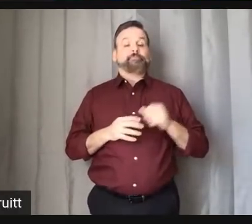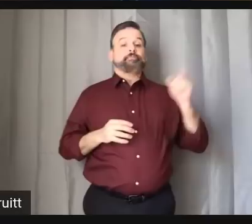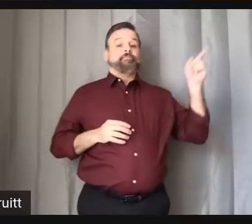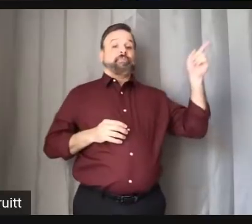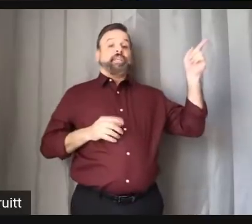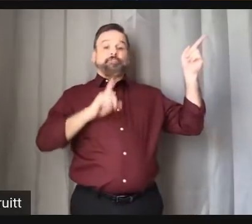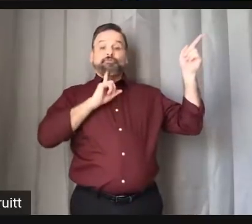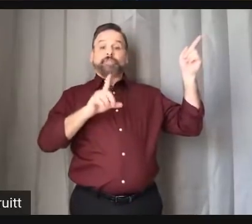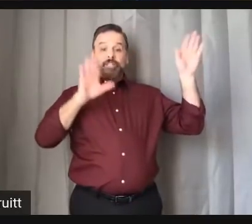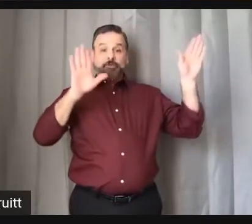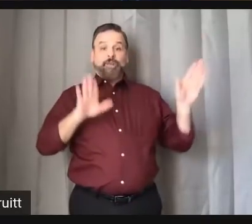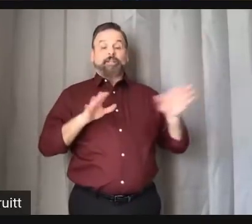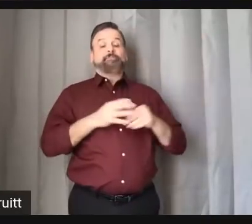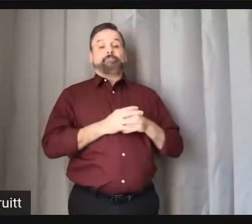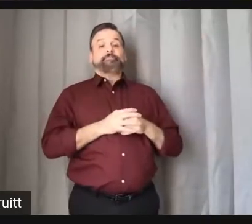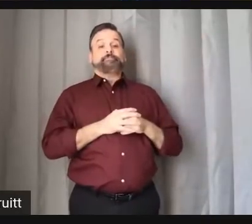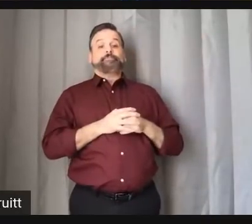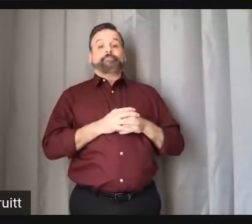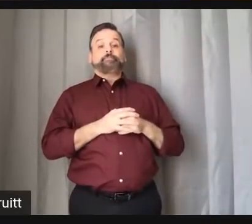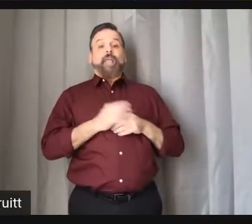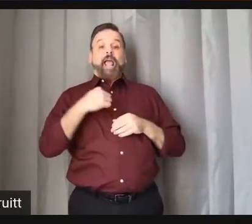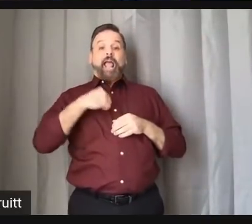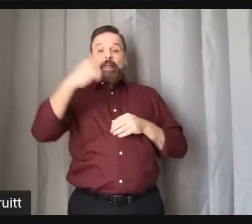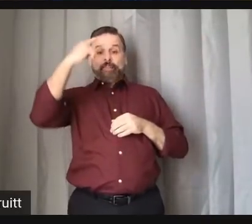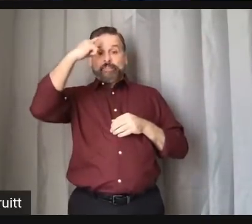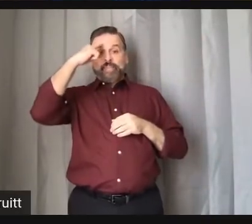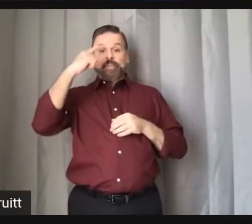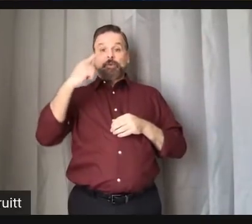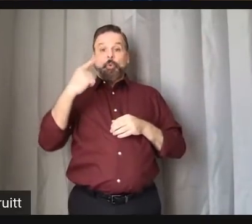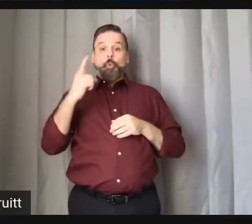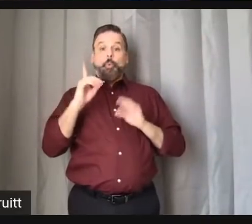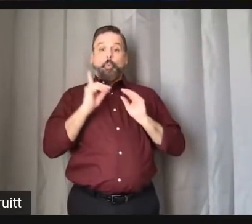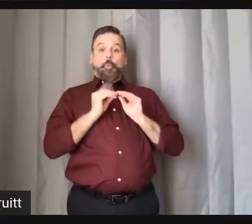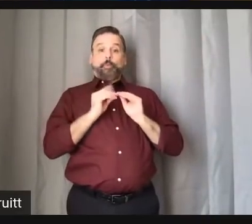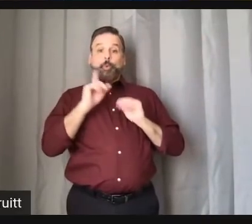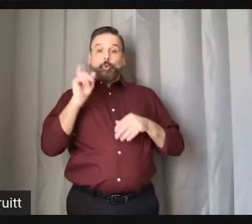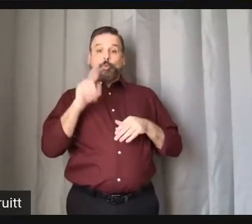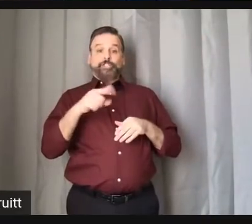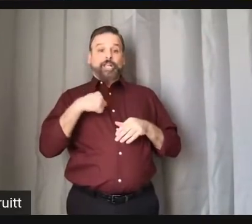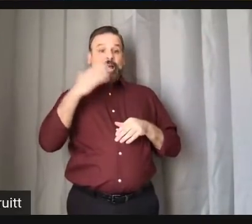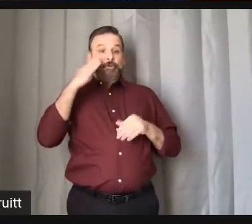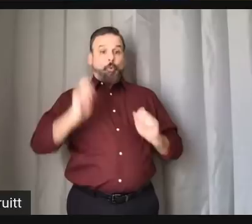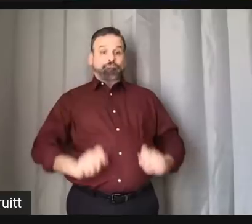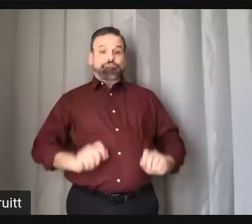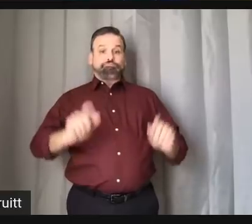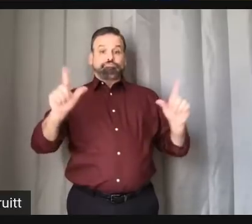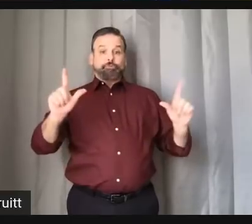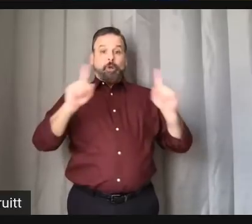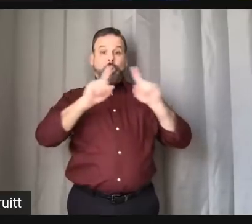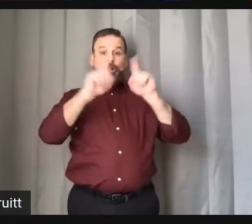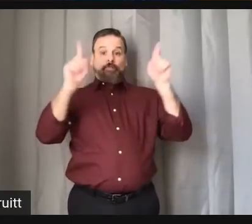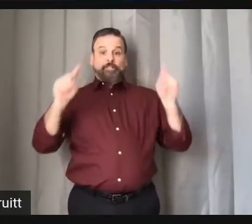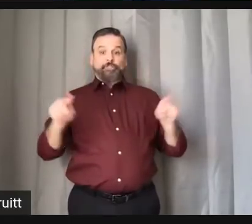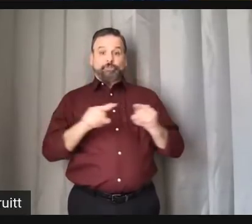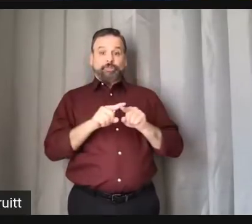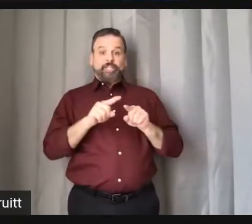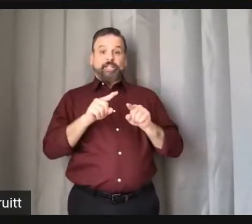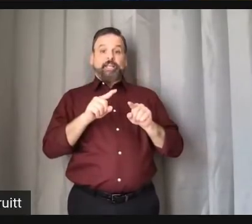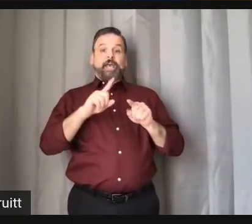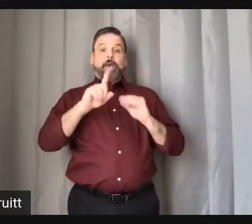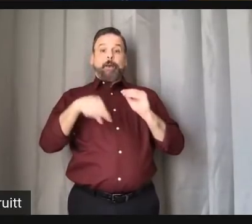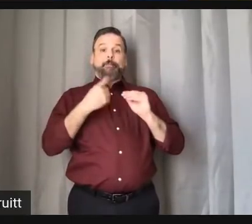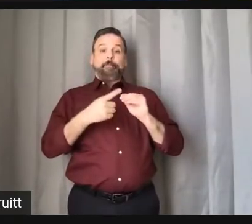great. So I think we have another question about, I don't know if they're going to put it on screen or not, about writing